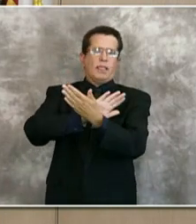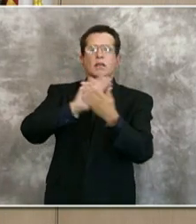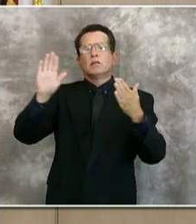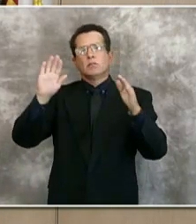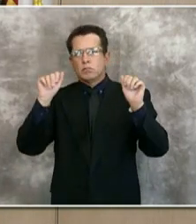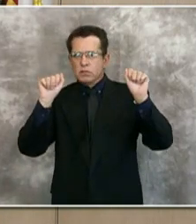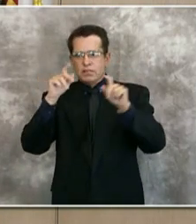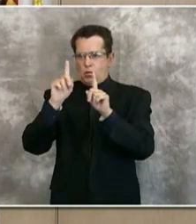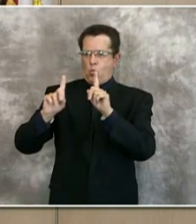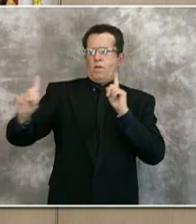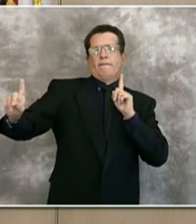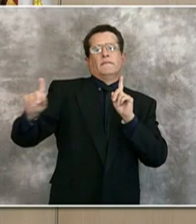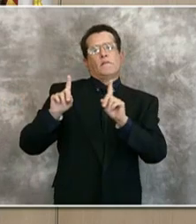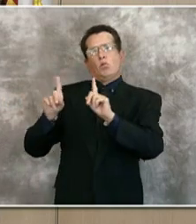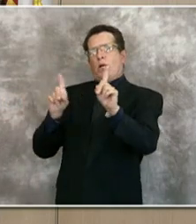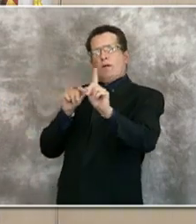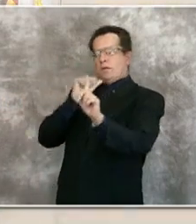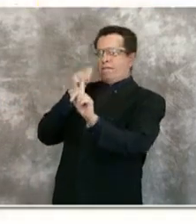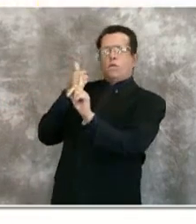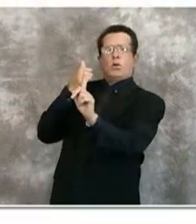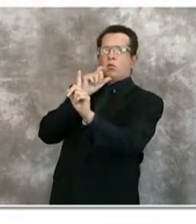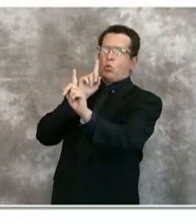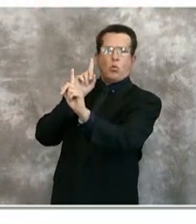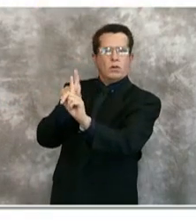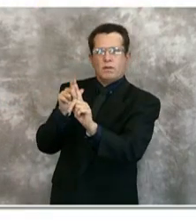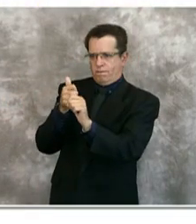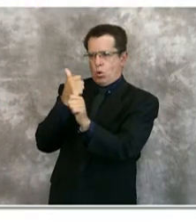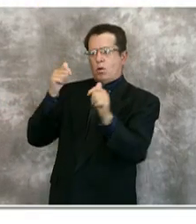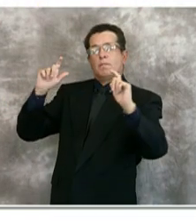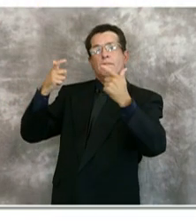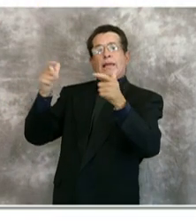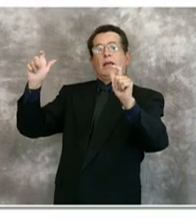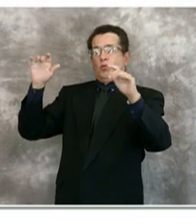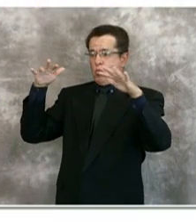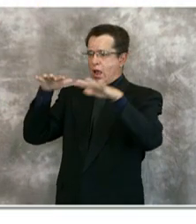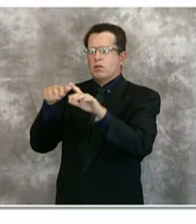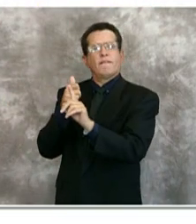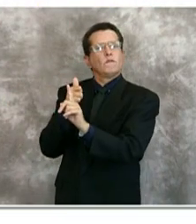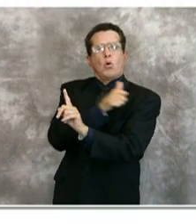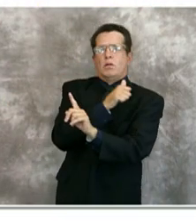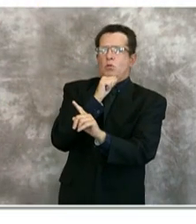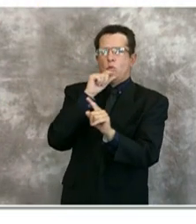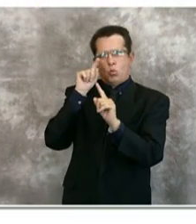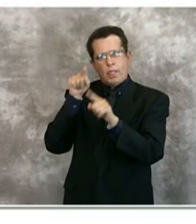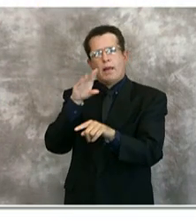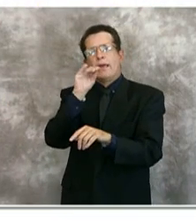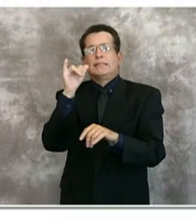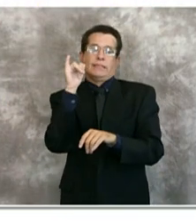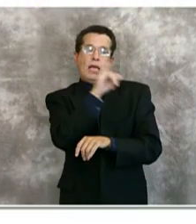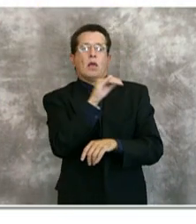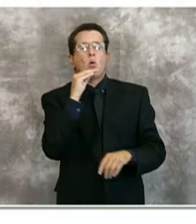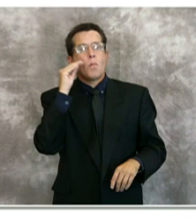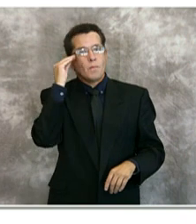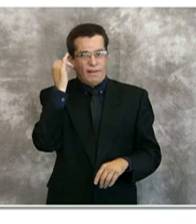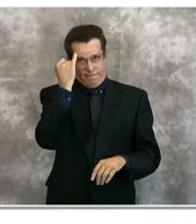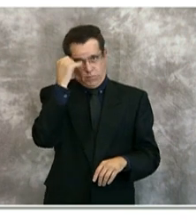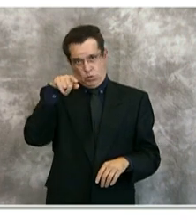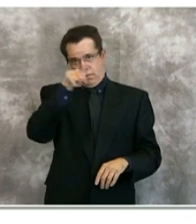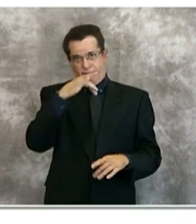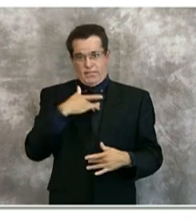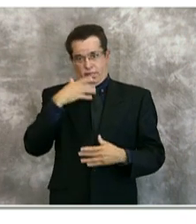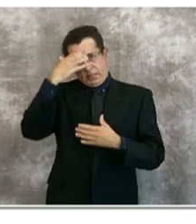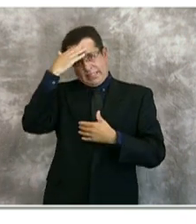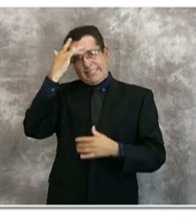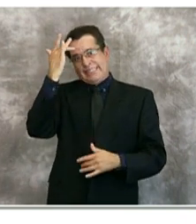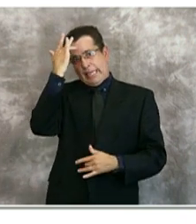from others, wear facial coverings, avoid crowds, and stay at home, particularly if you are sick.